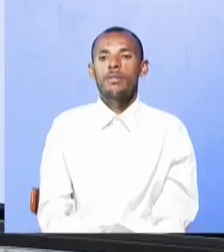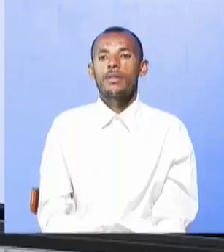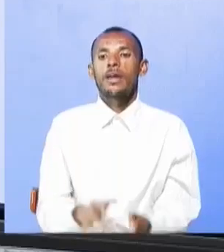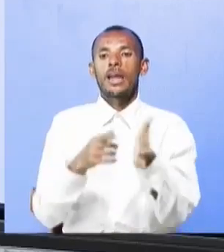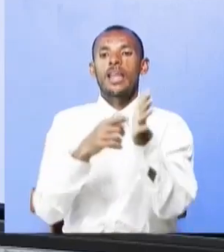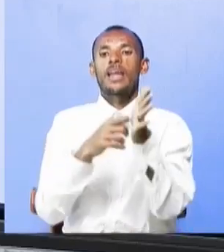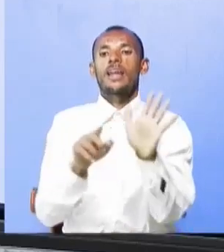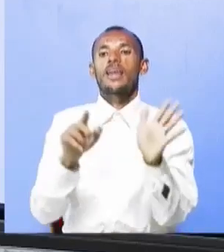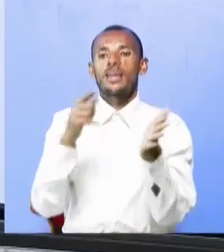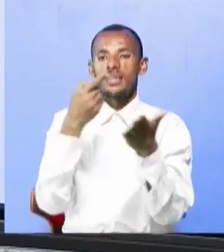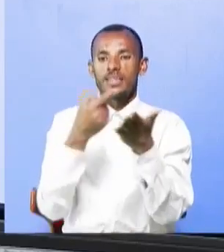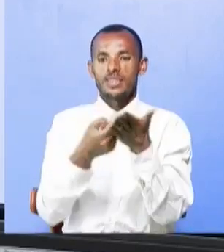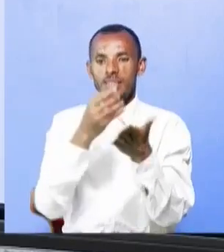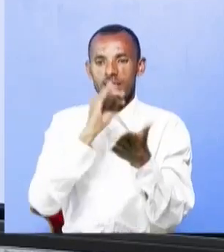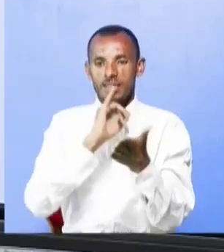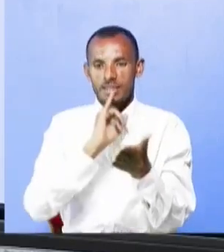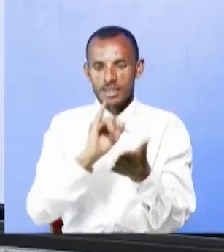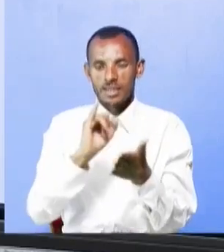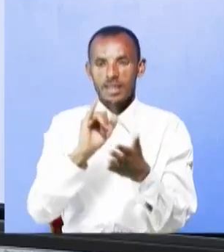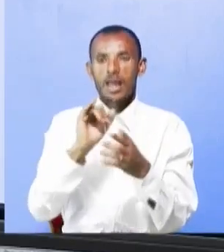Clearly, this is a linear